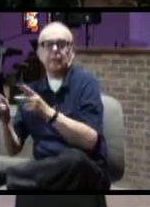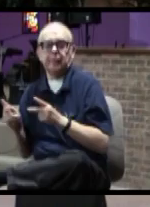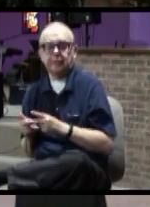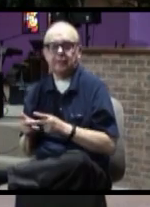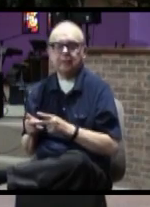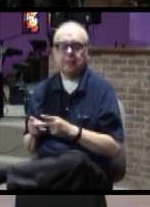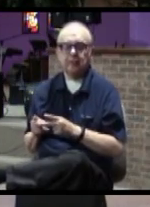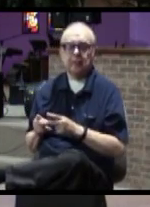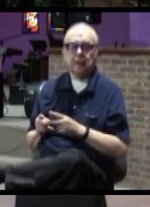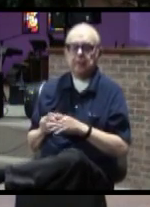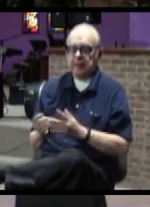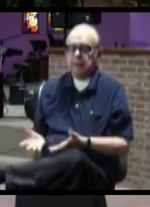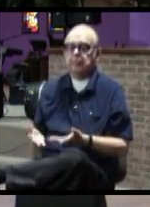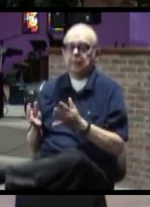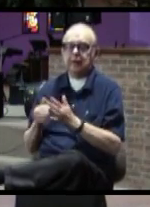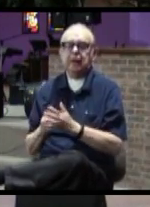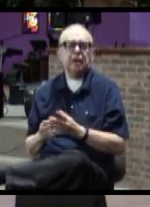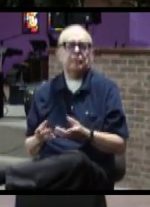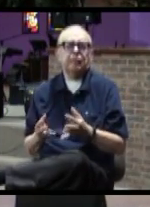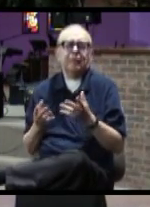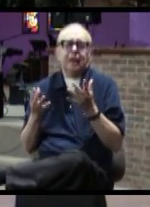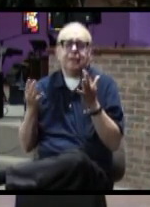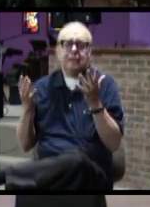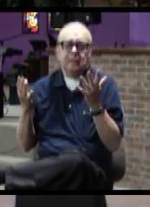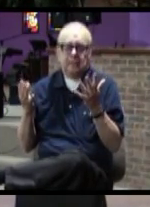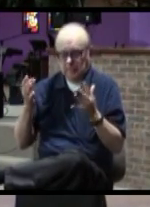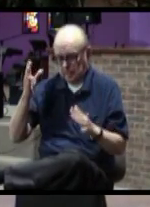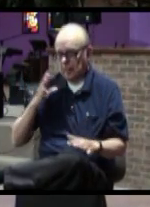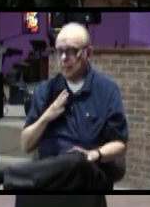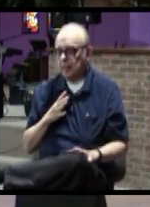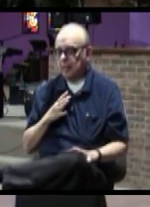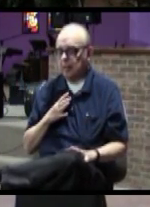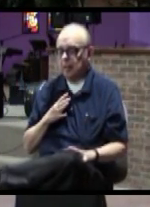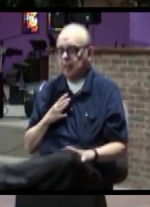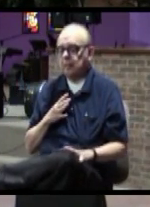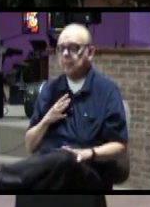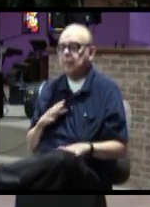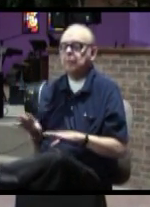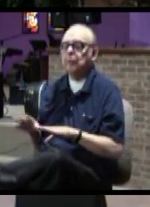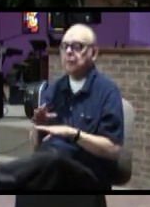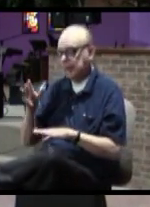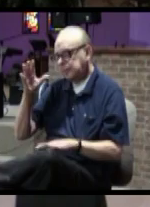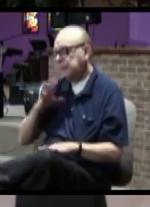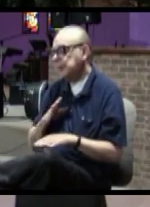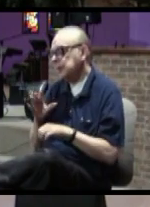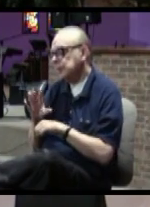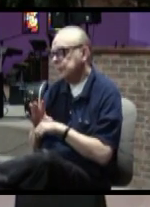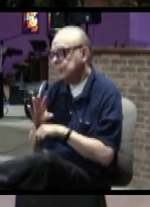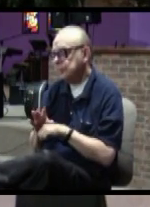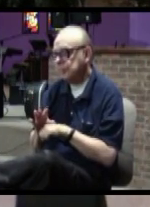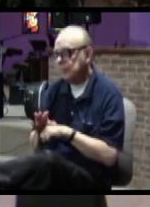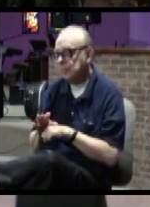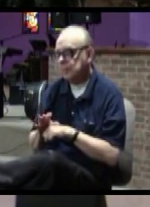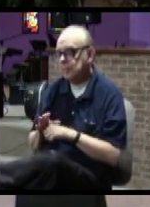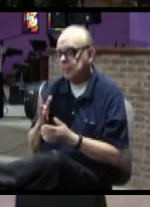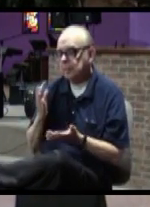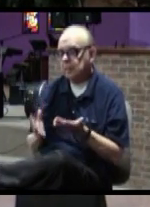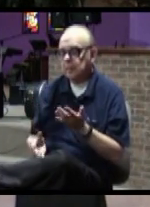and placed it back in the middle of the fire. It instantly began to burn ever so bright. The man became one of the most active men in the